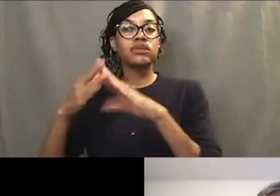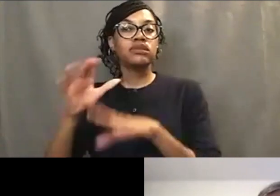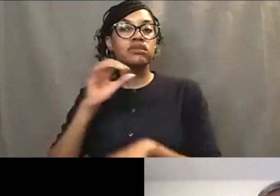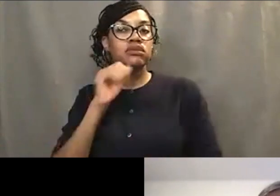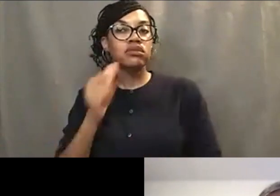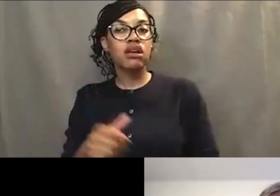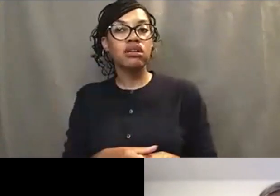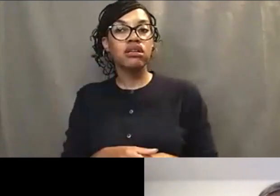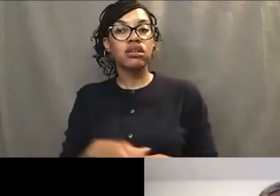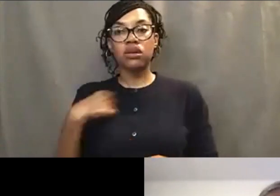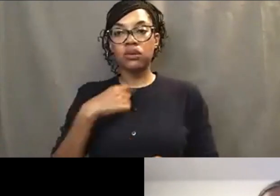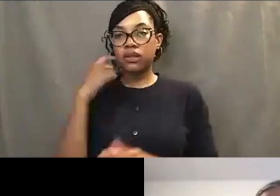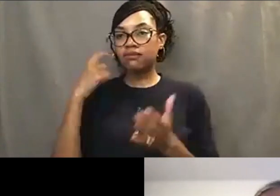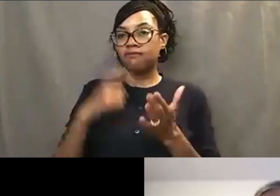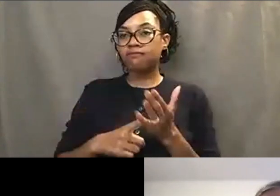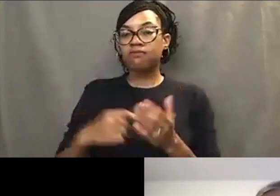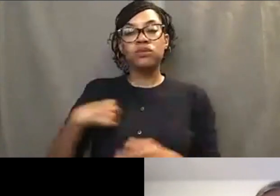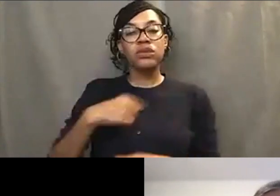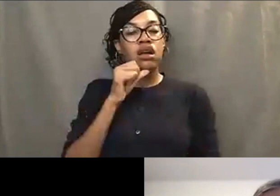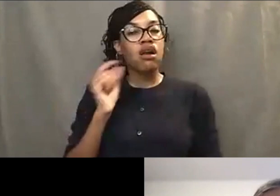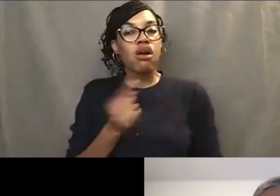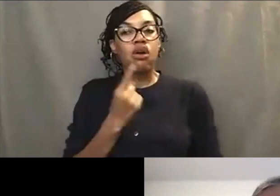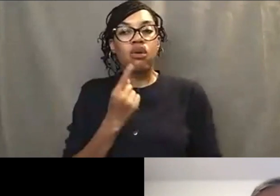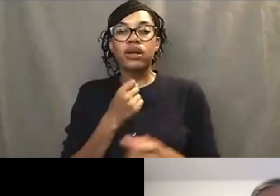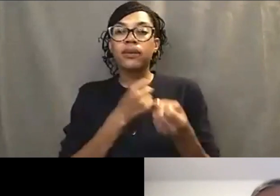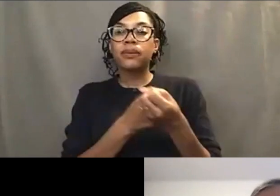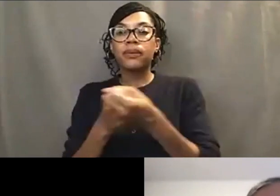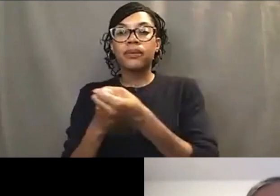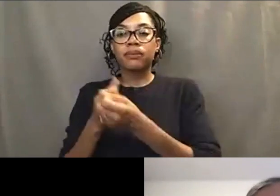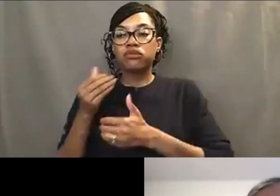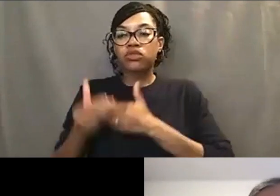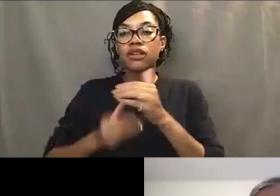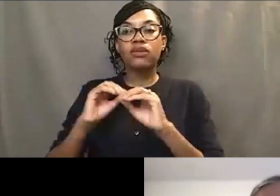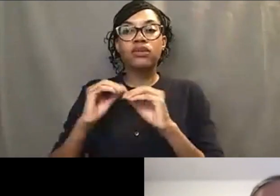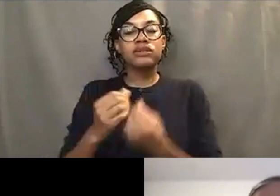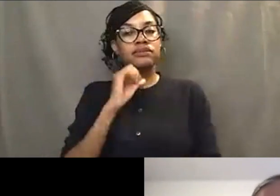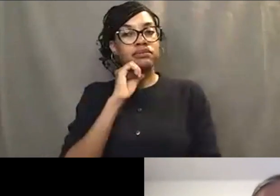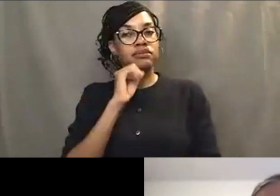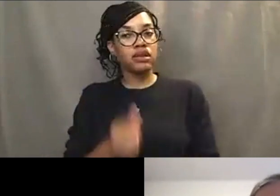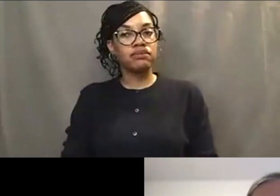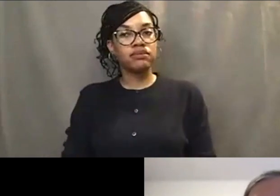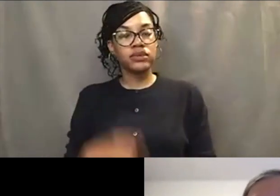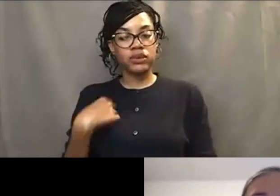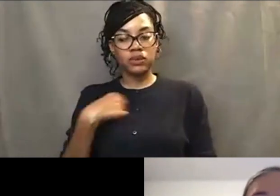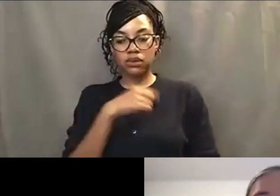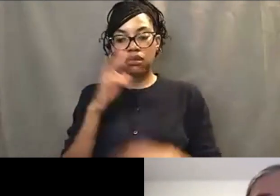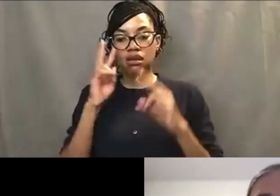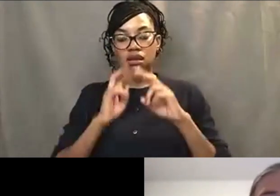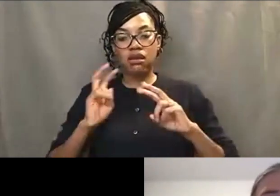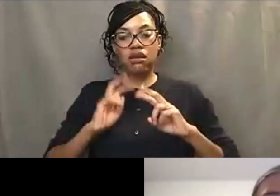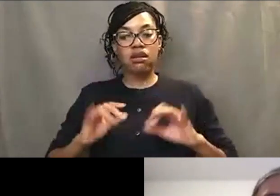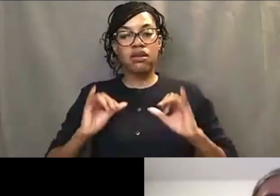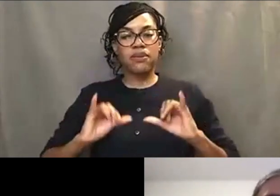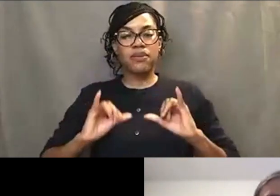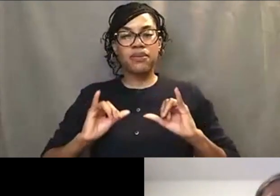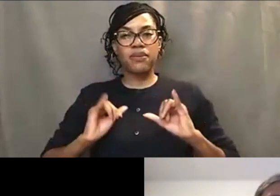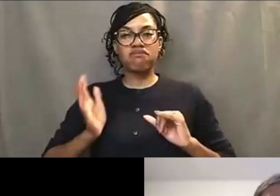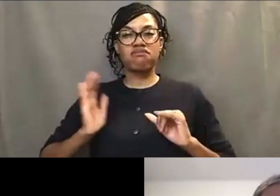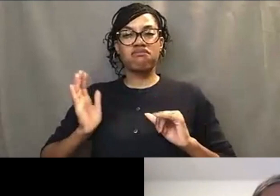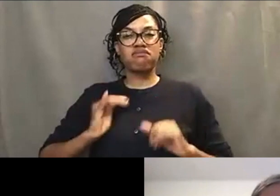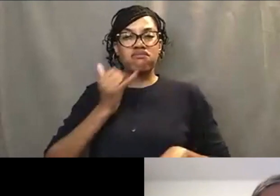for students and families or progressive organizations. And we knew that we must take a much deeper look at